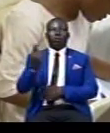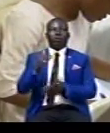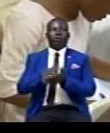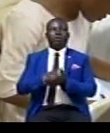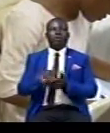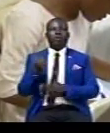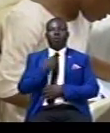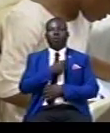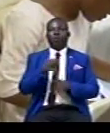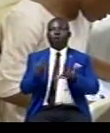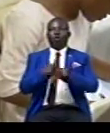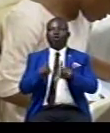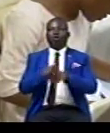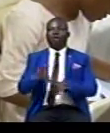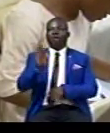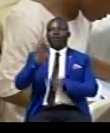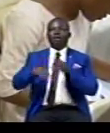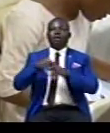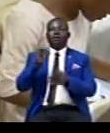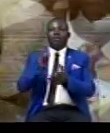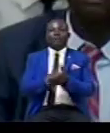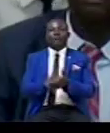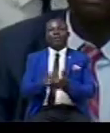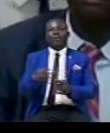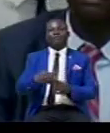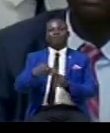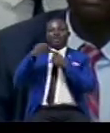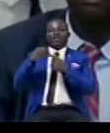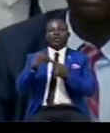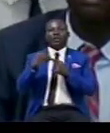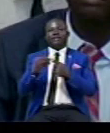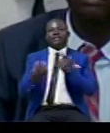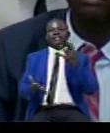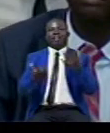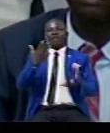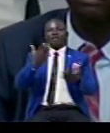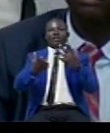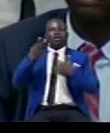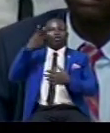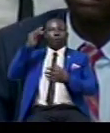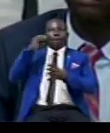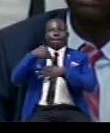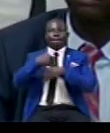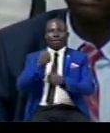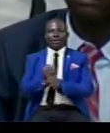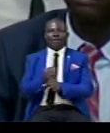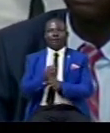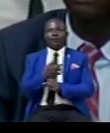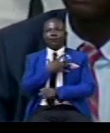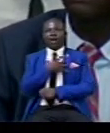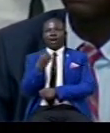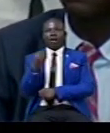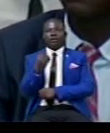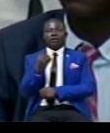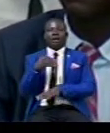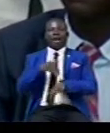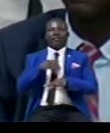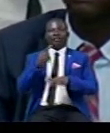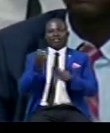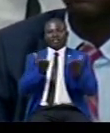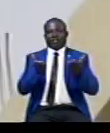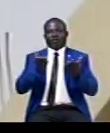also discovered that special sacrifices were made at the service